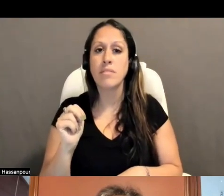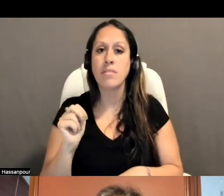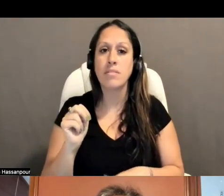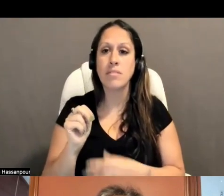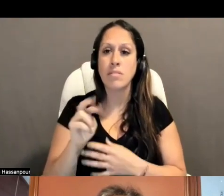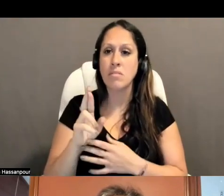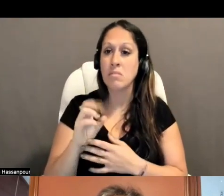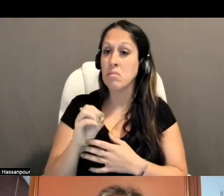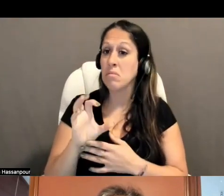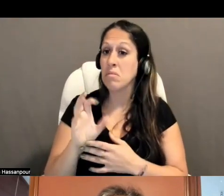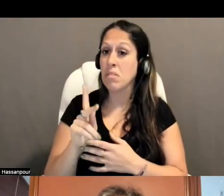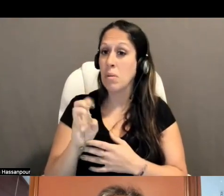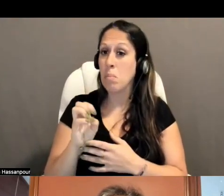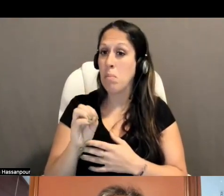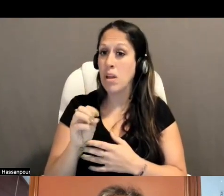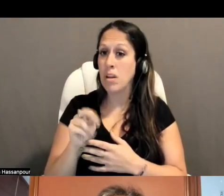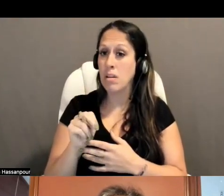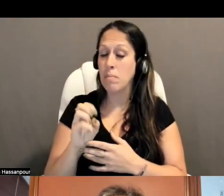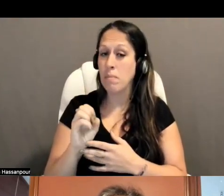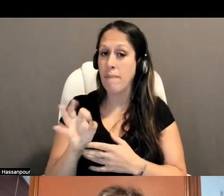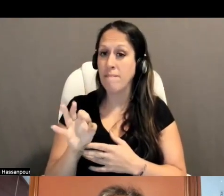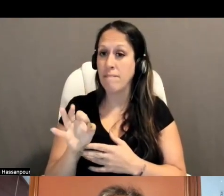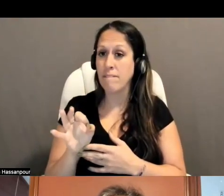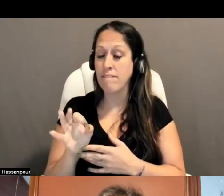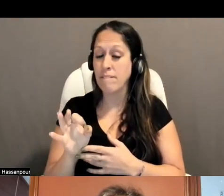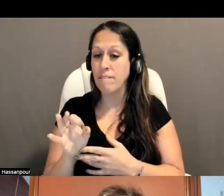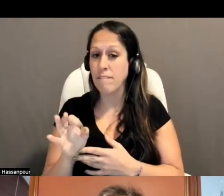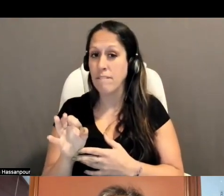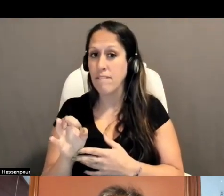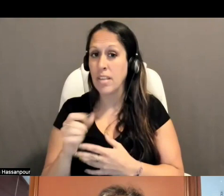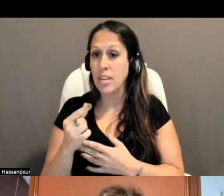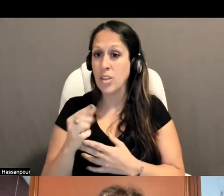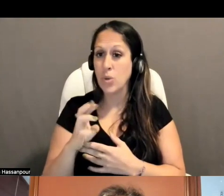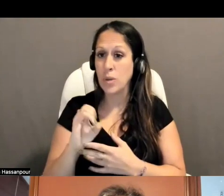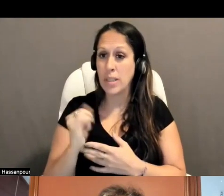Rachmaninoff, uh, Grieg.